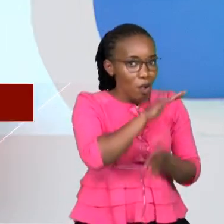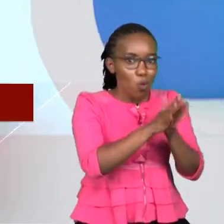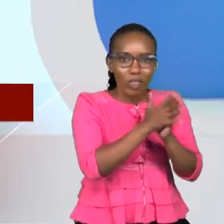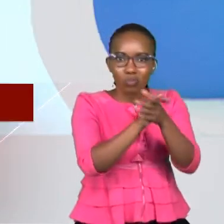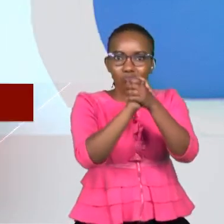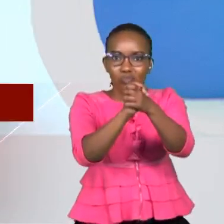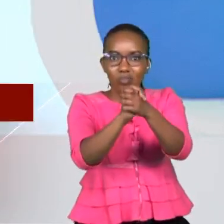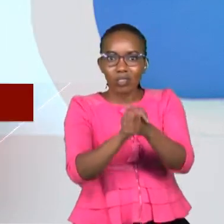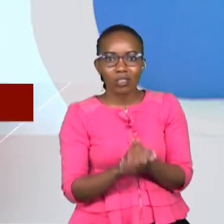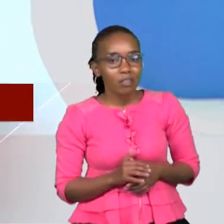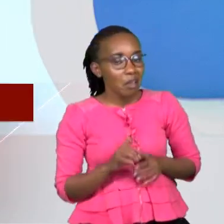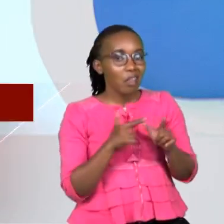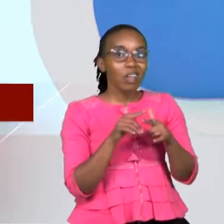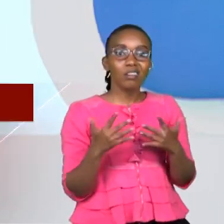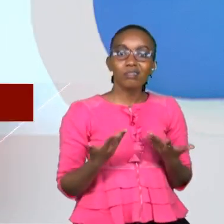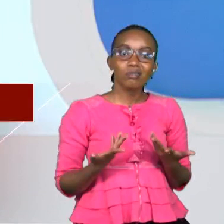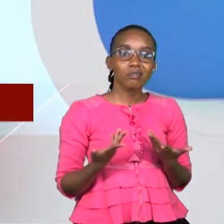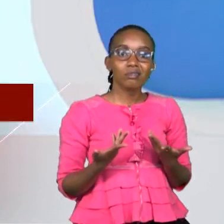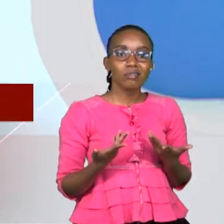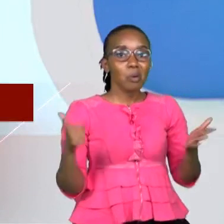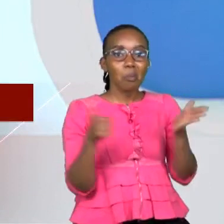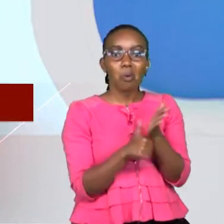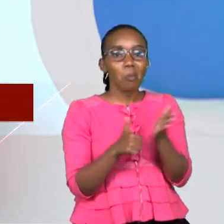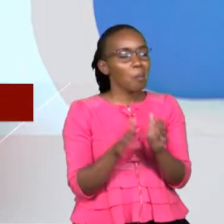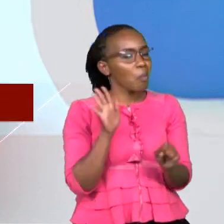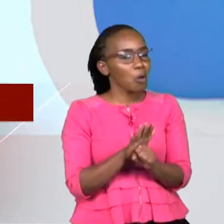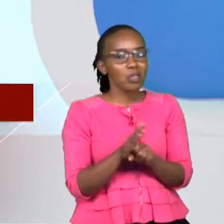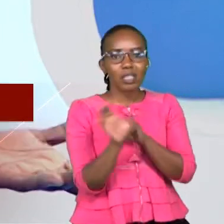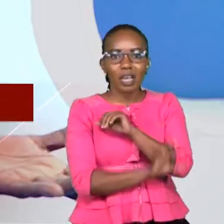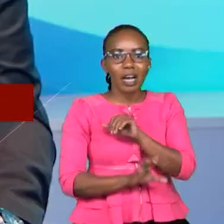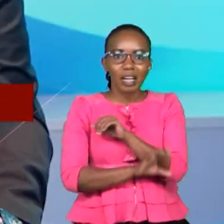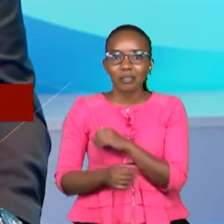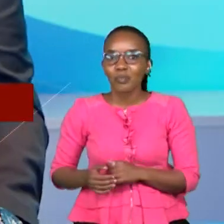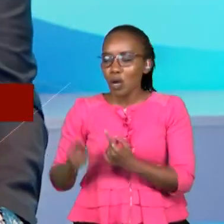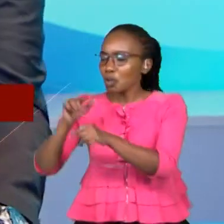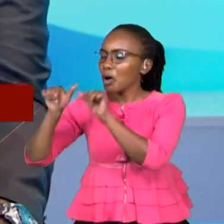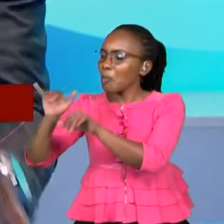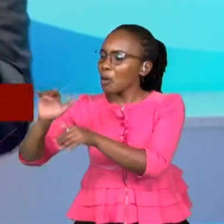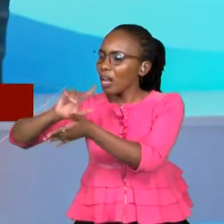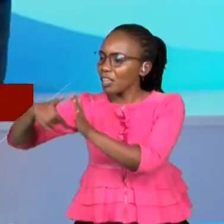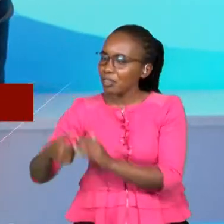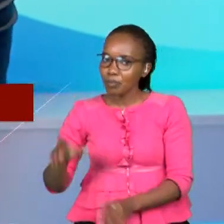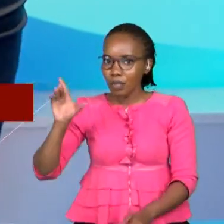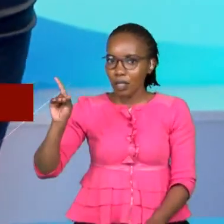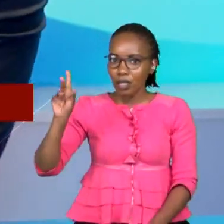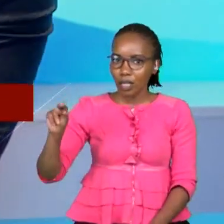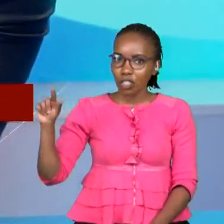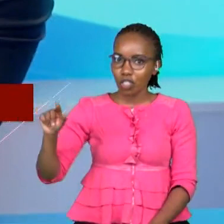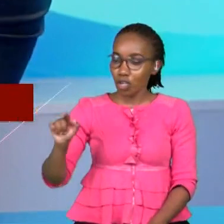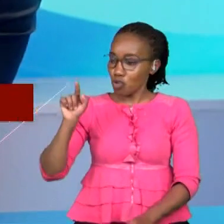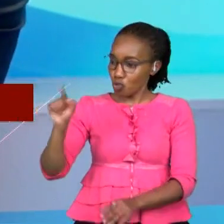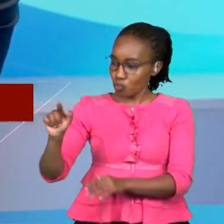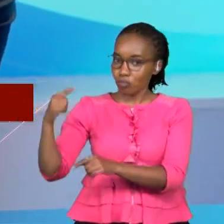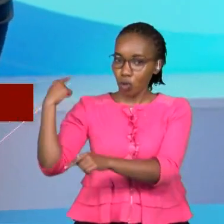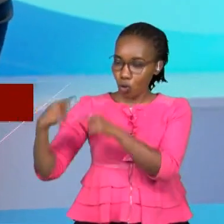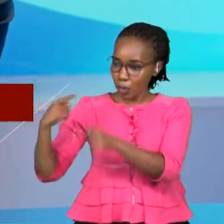handshake, you guys would have been in a mess. We'll come back to that. Yes. DNG. Yes, sir. You are vying